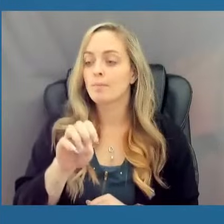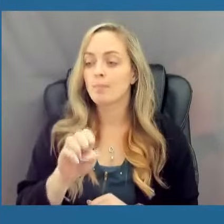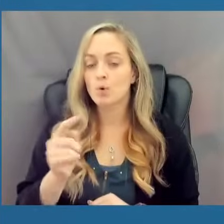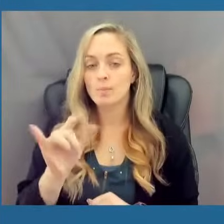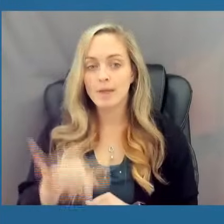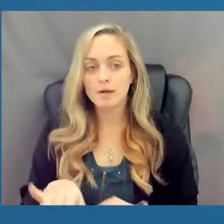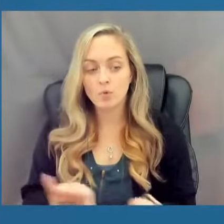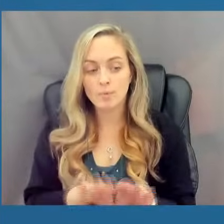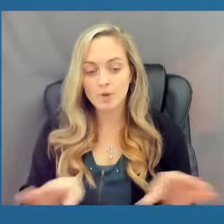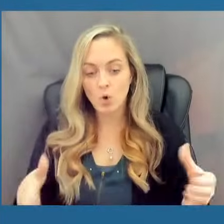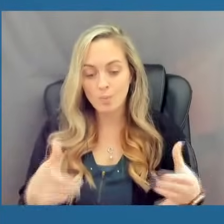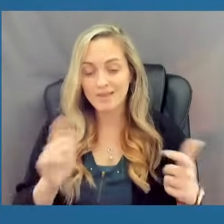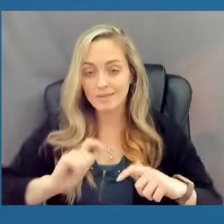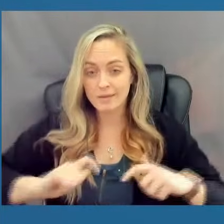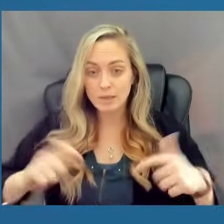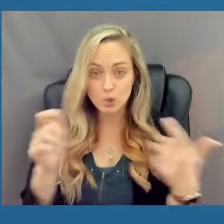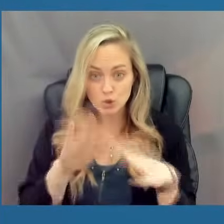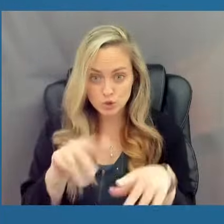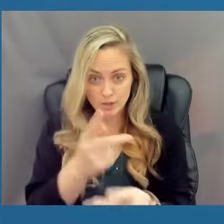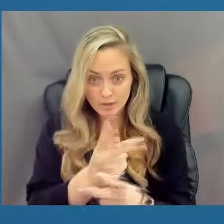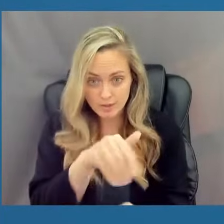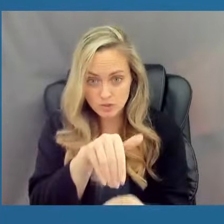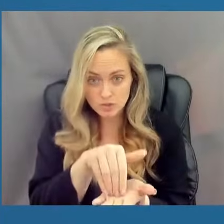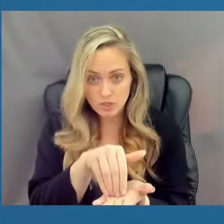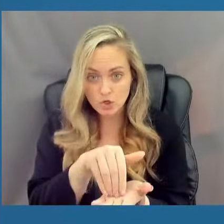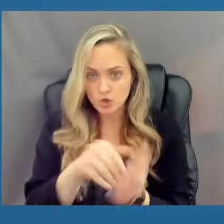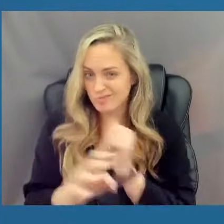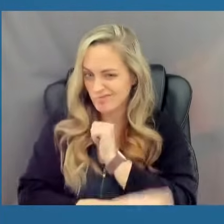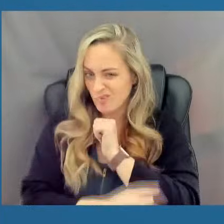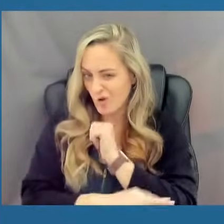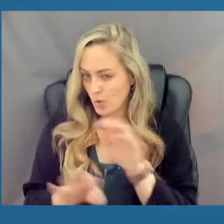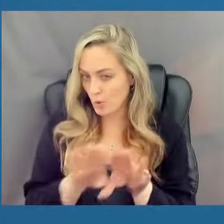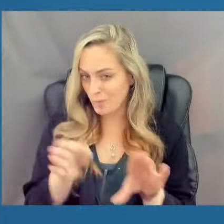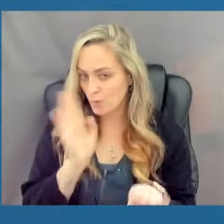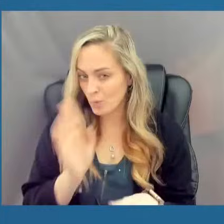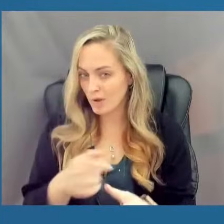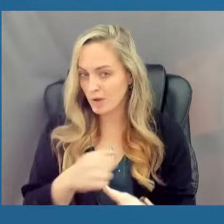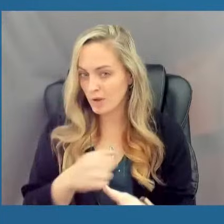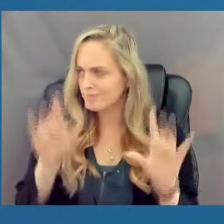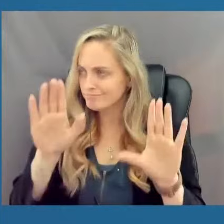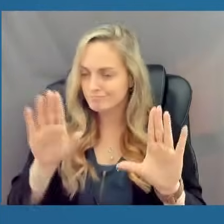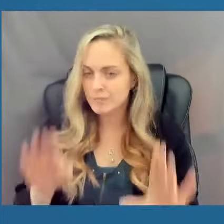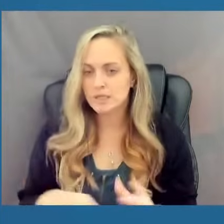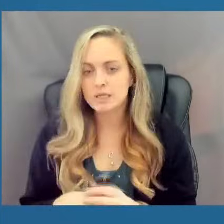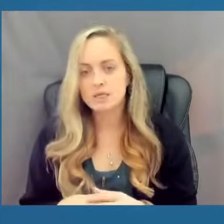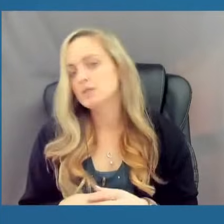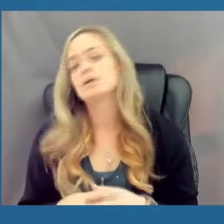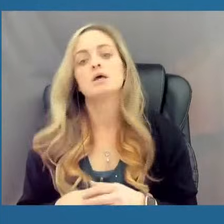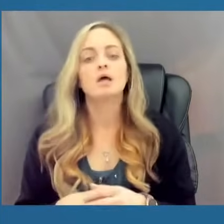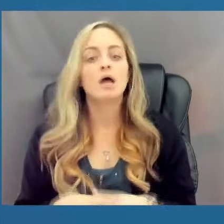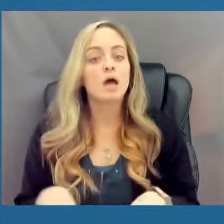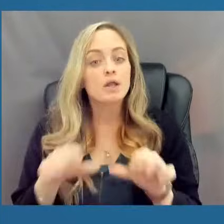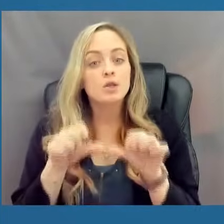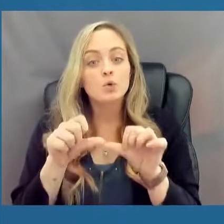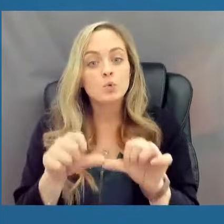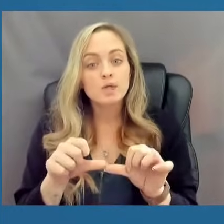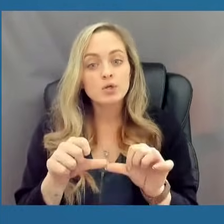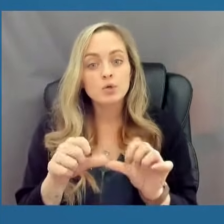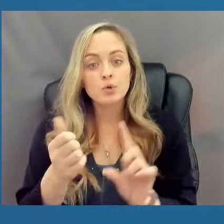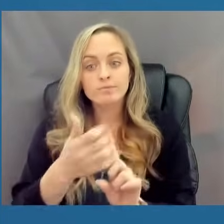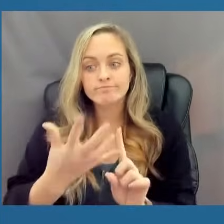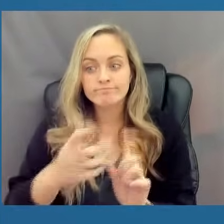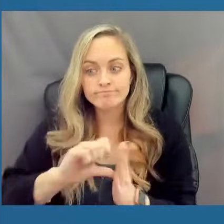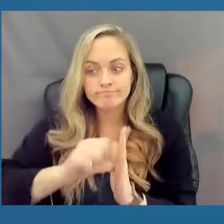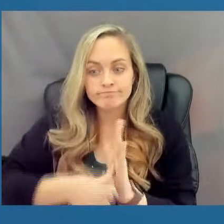the largest child care center this fall. It's going to be amazing. And to continue furthering these efforts, we